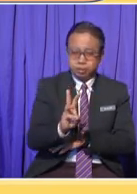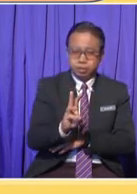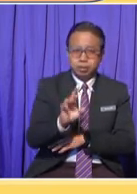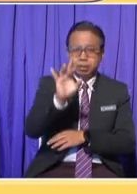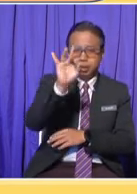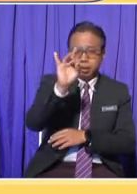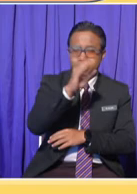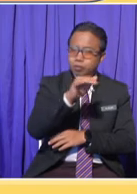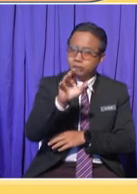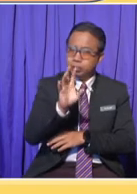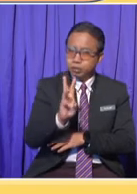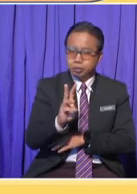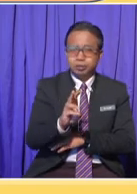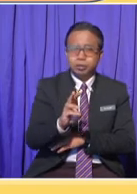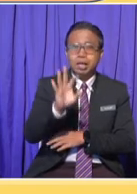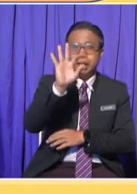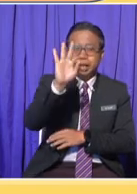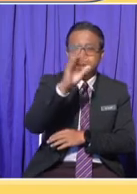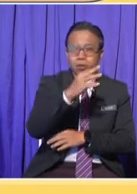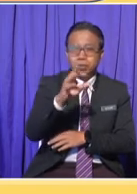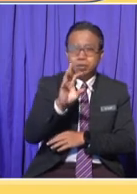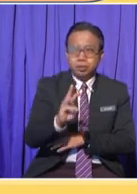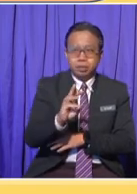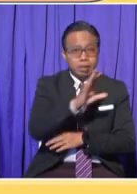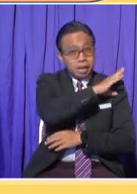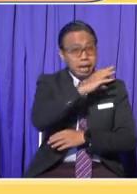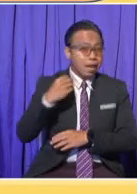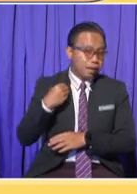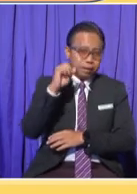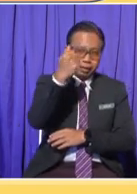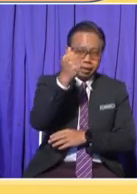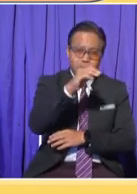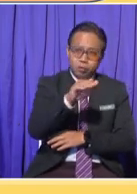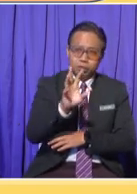over 6, 9 over 6, and 10 over 6.